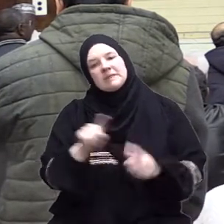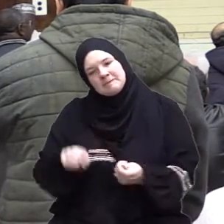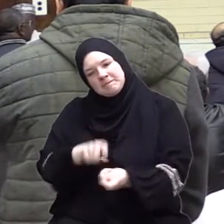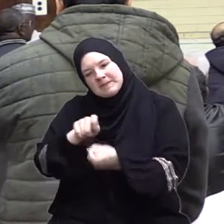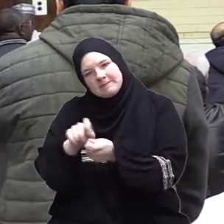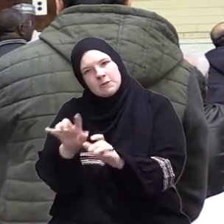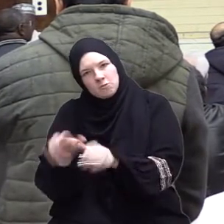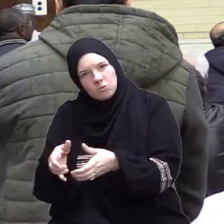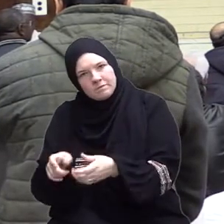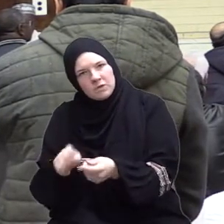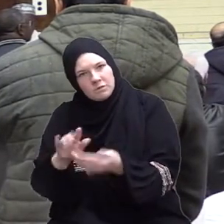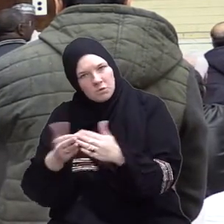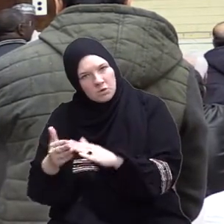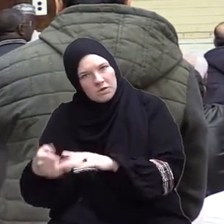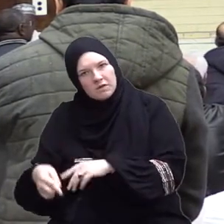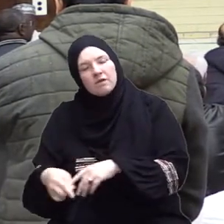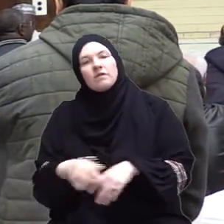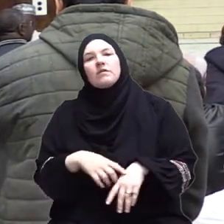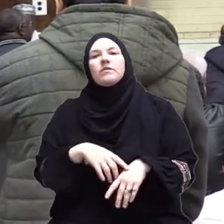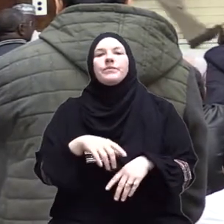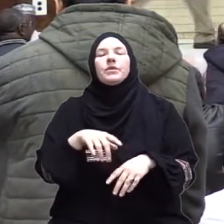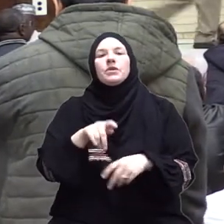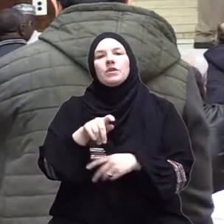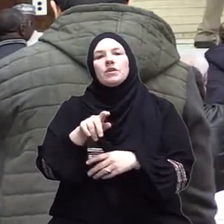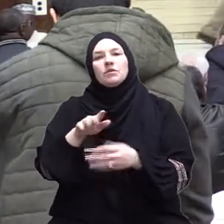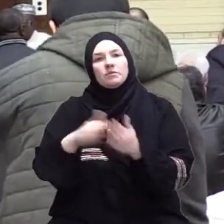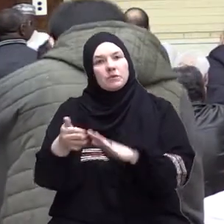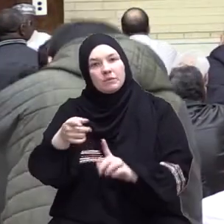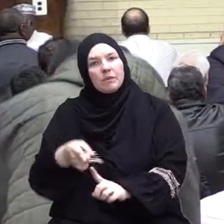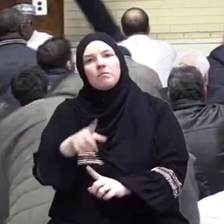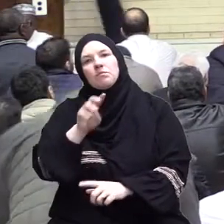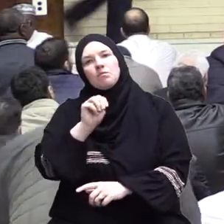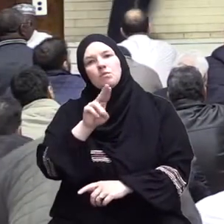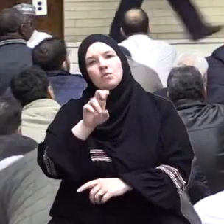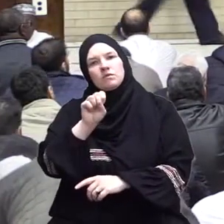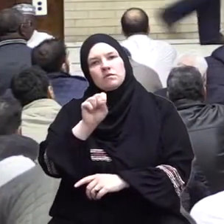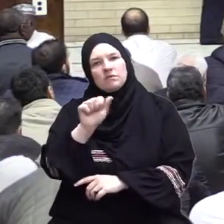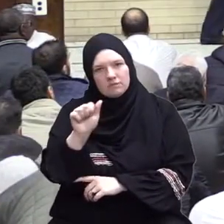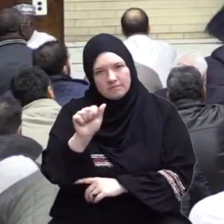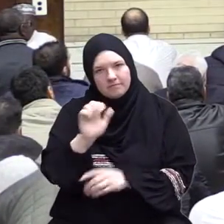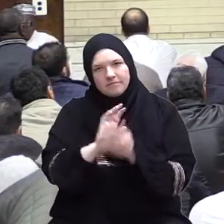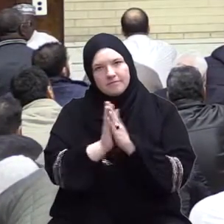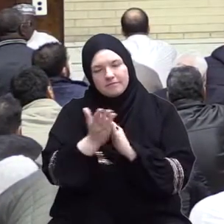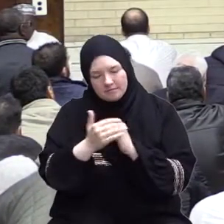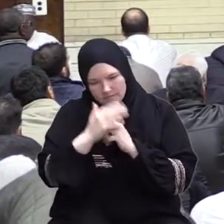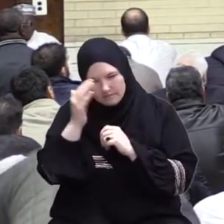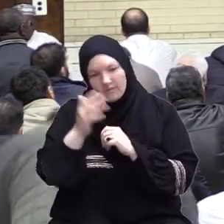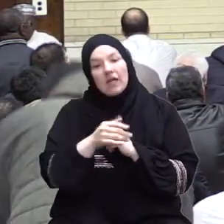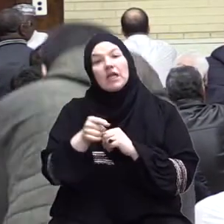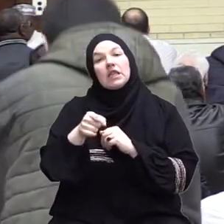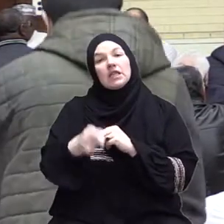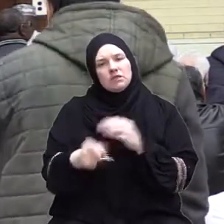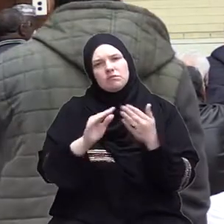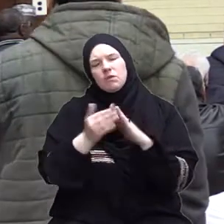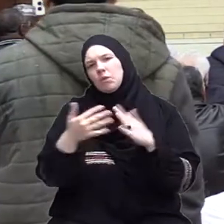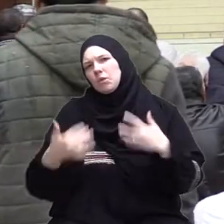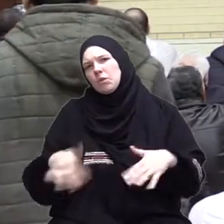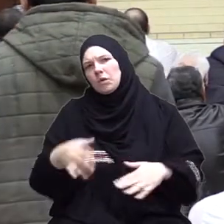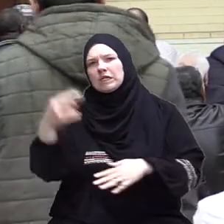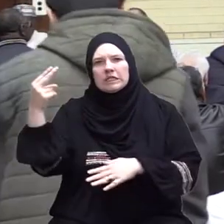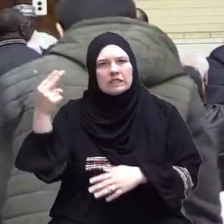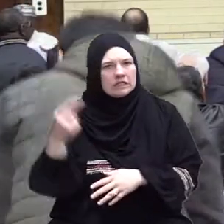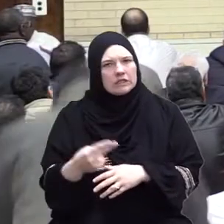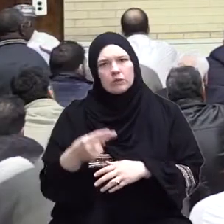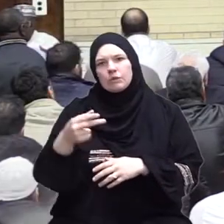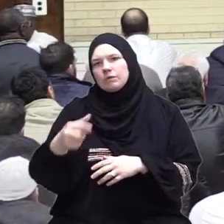community. The community of Moses alayhi salam. This community has really made history in terms